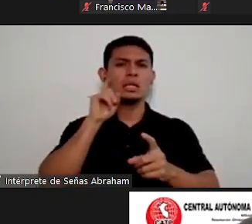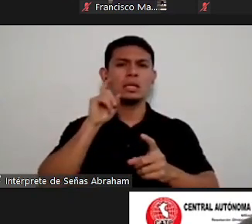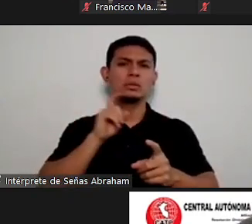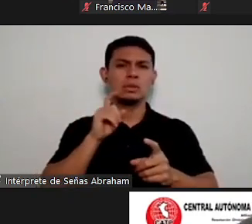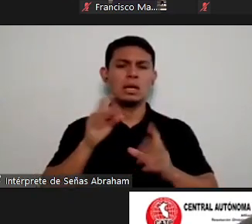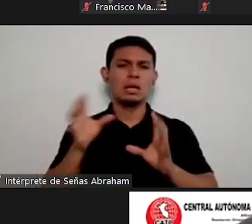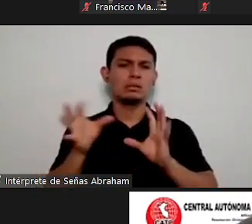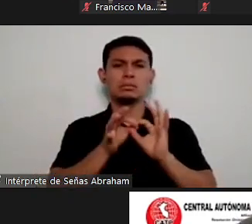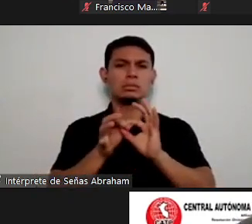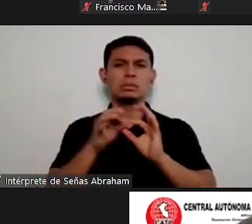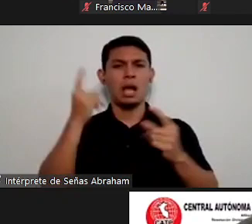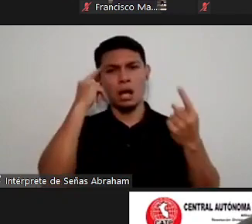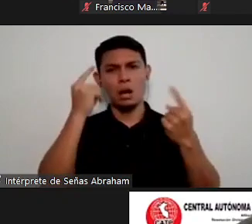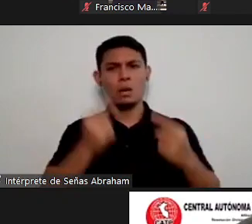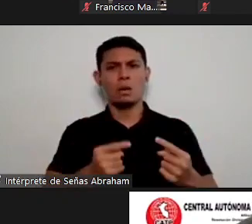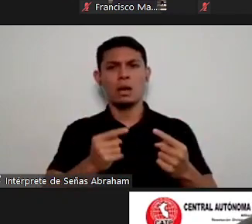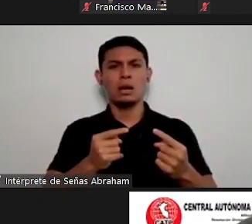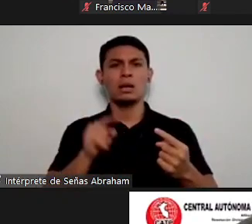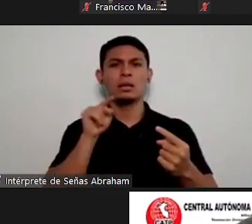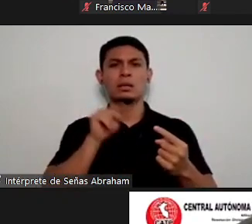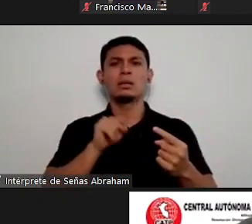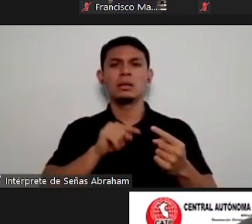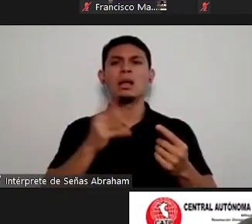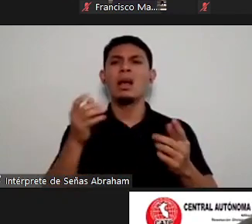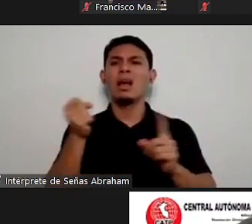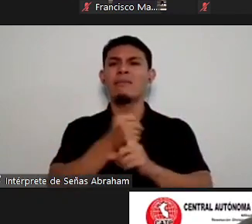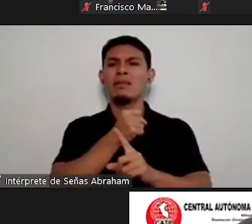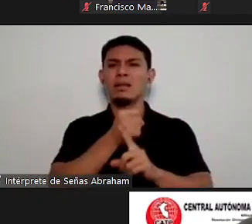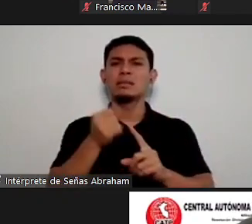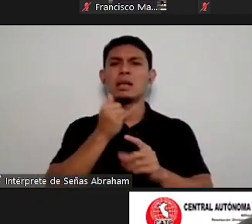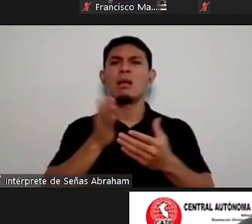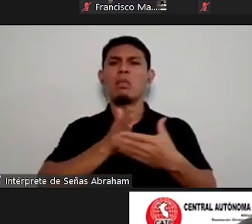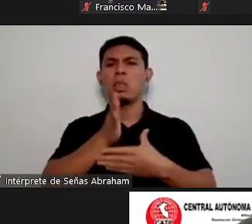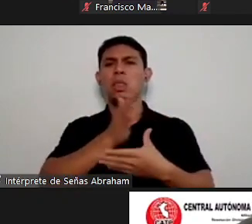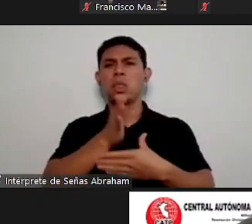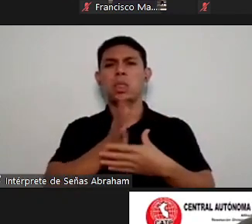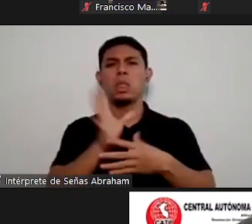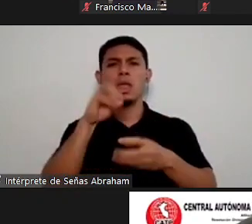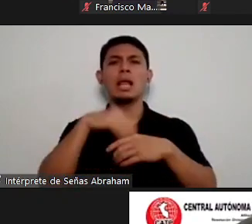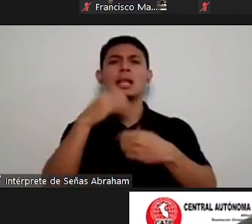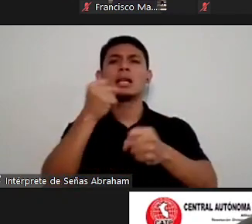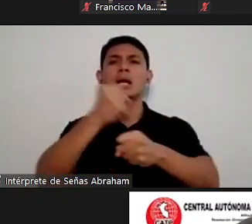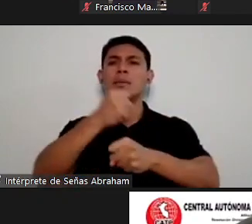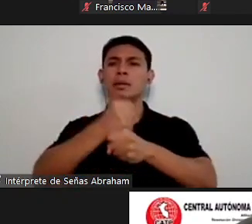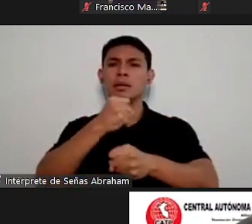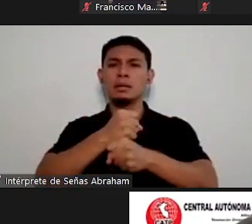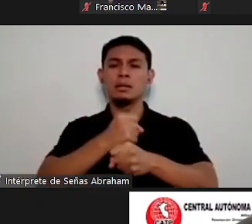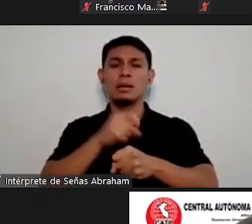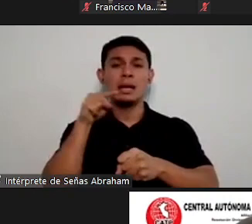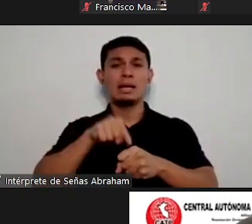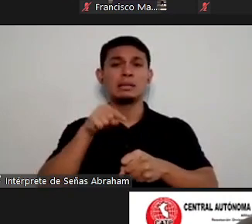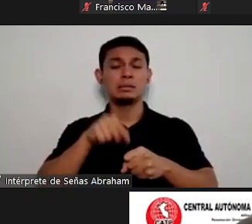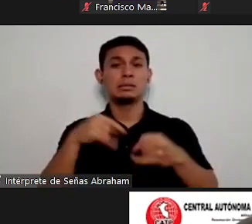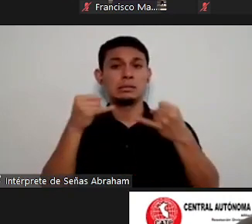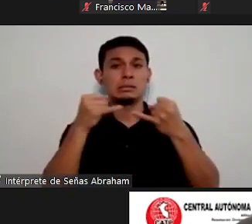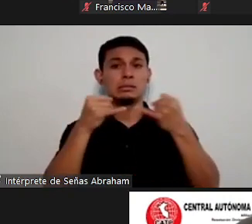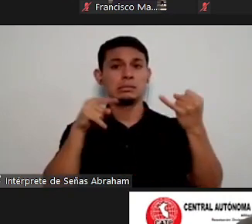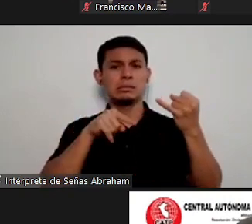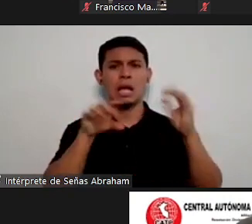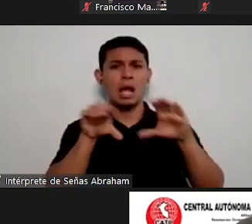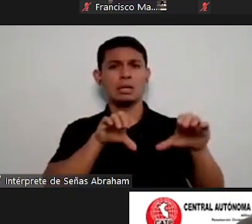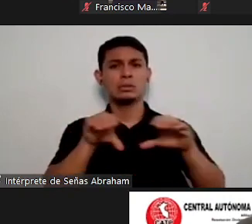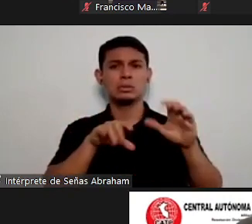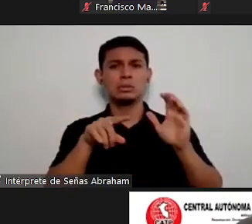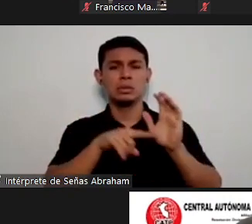harassment that is connected to the agreement that tries to face harassment and violence in the